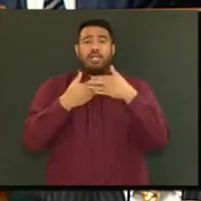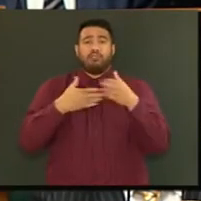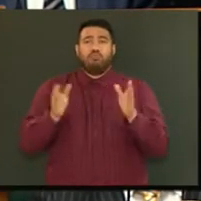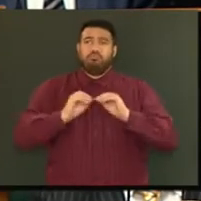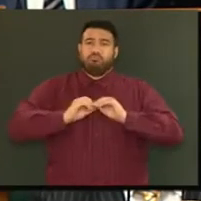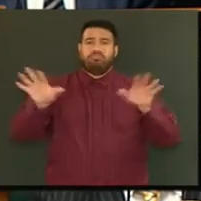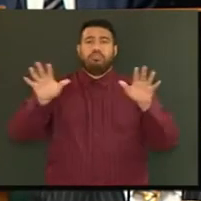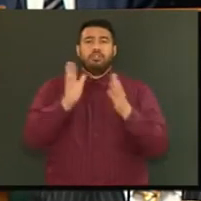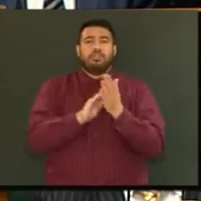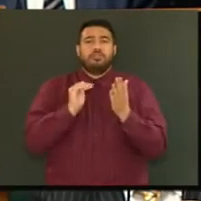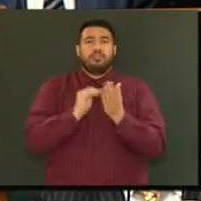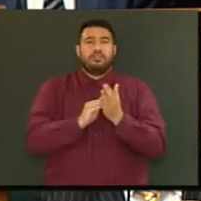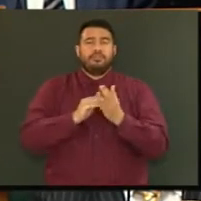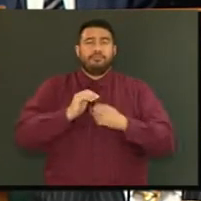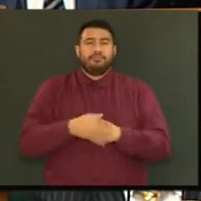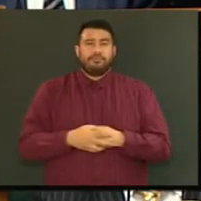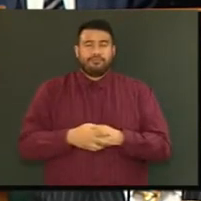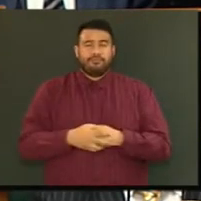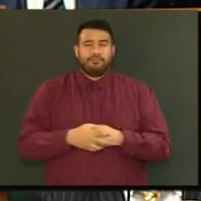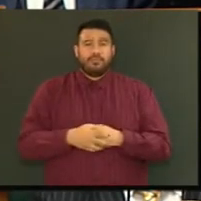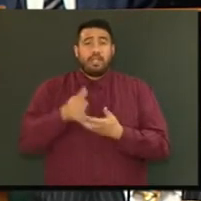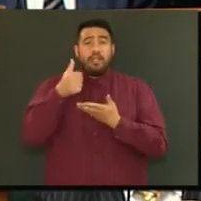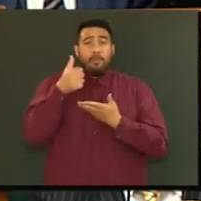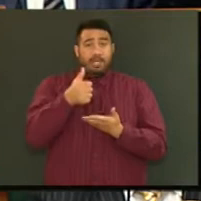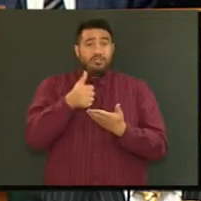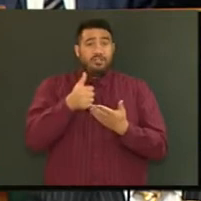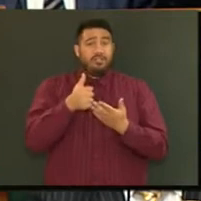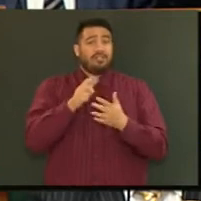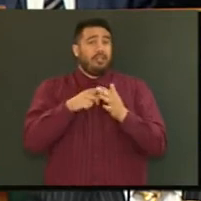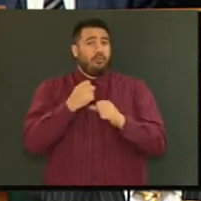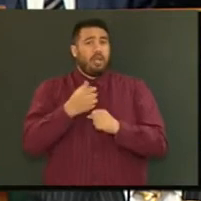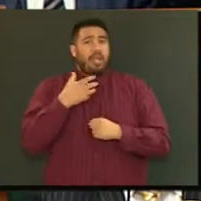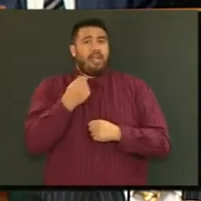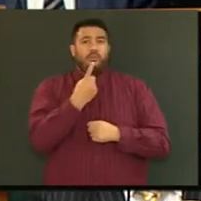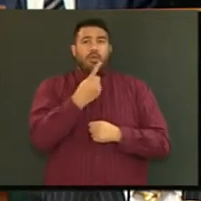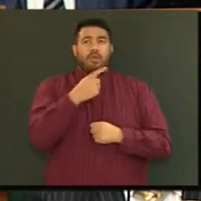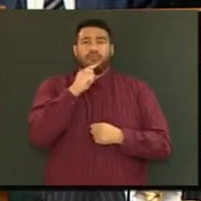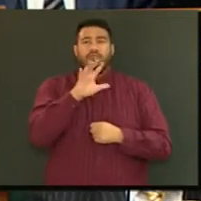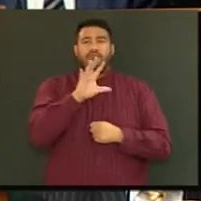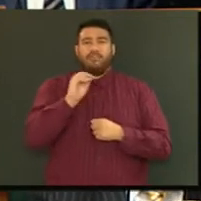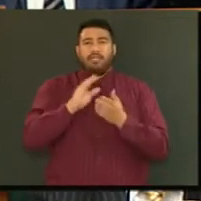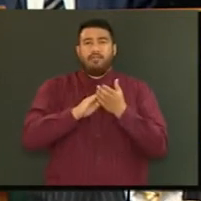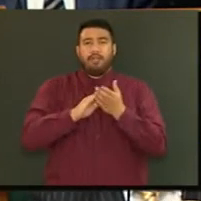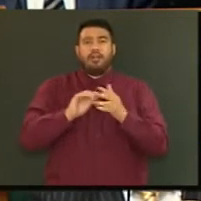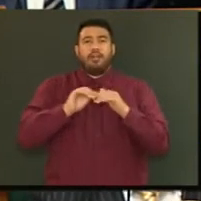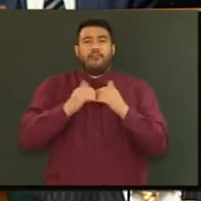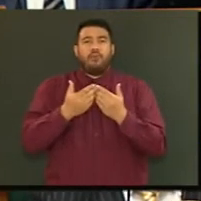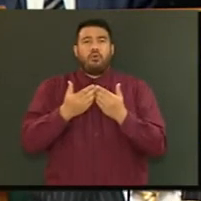nationwide. Budget 2017 includes $150 million in additional capital for the health sector,